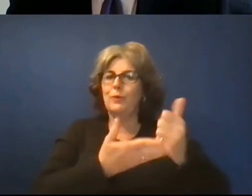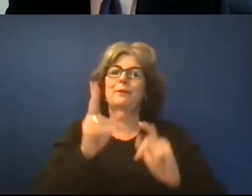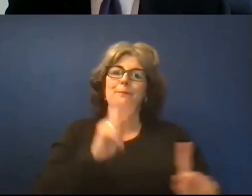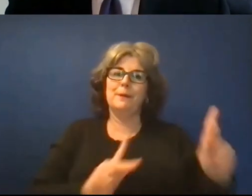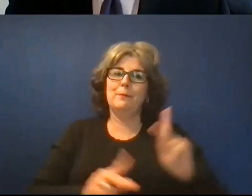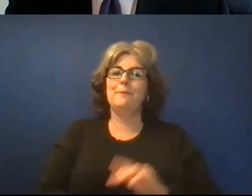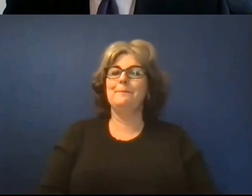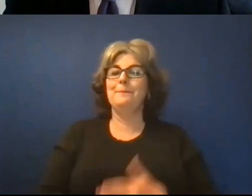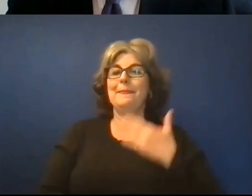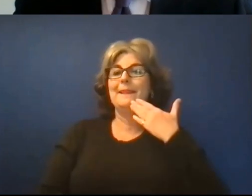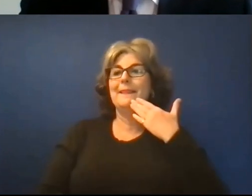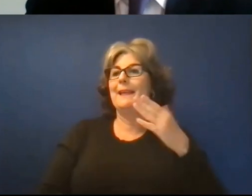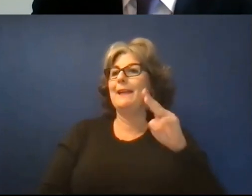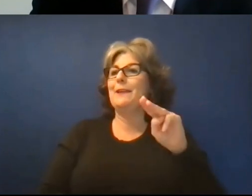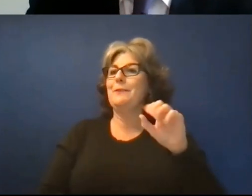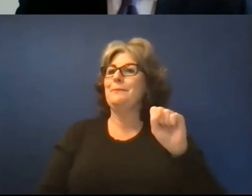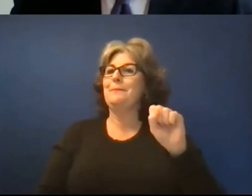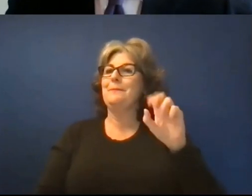you very much, Nurse Weller.